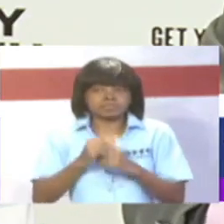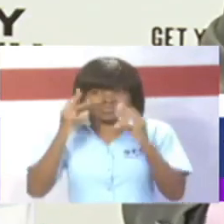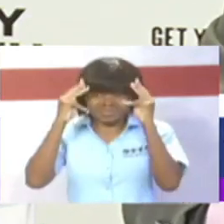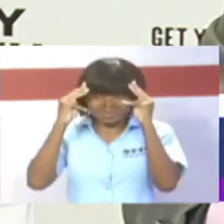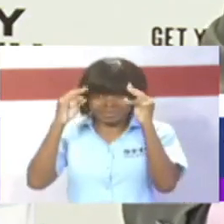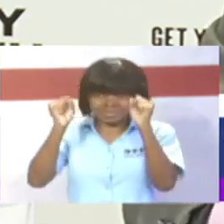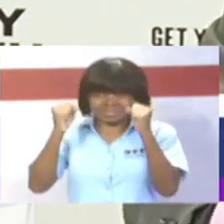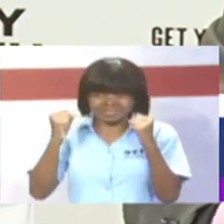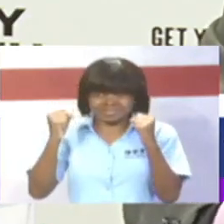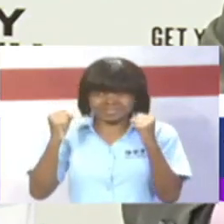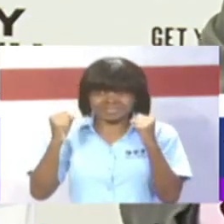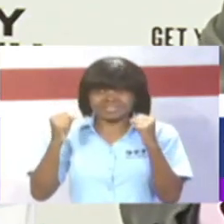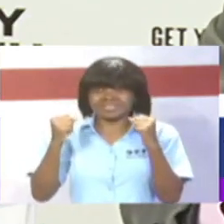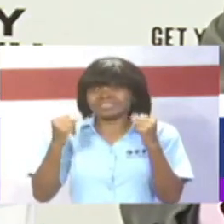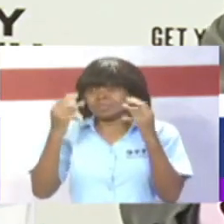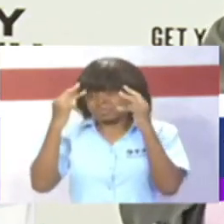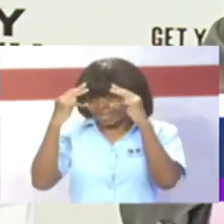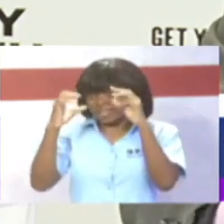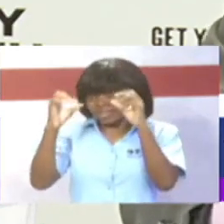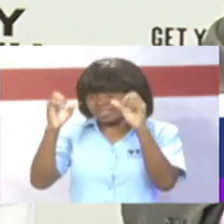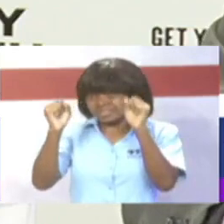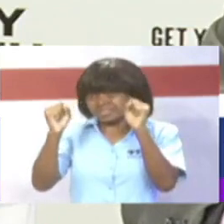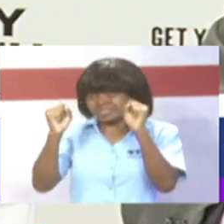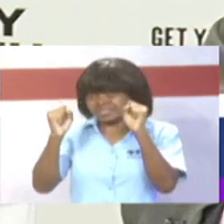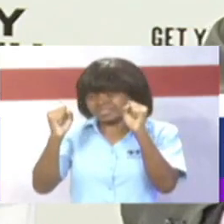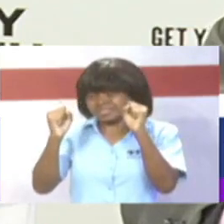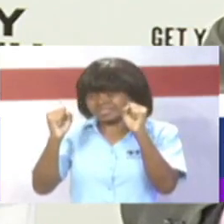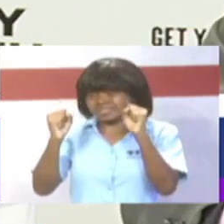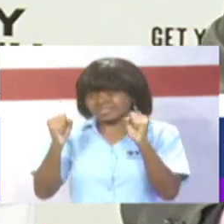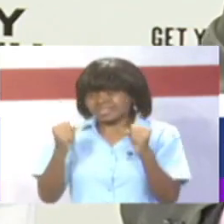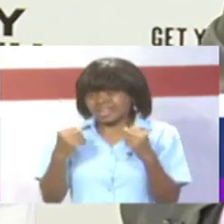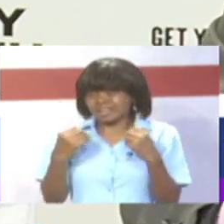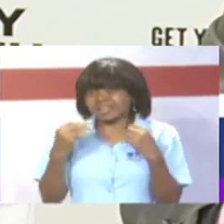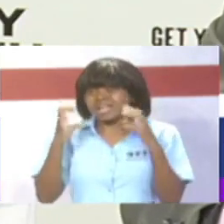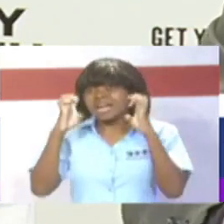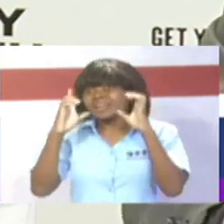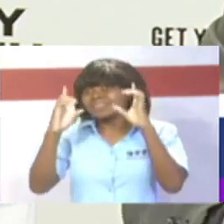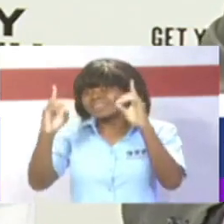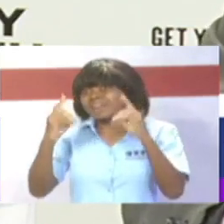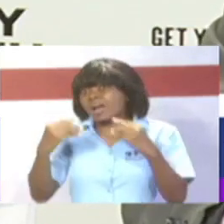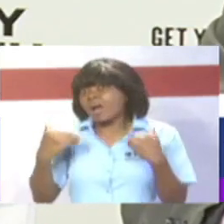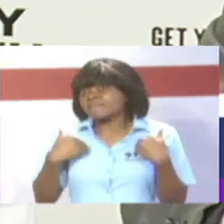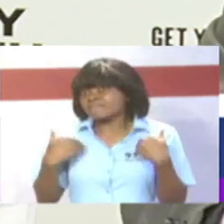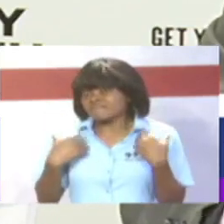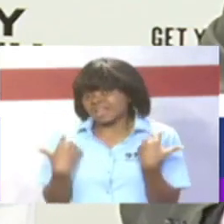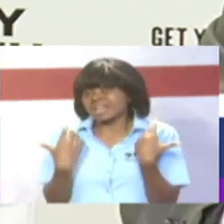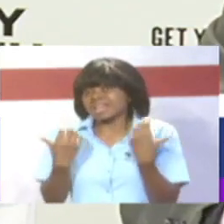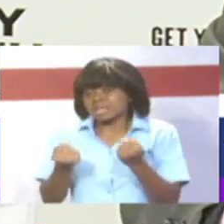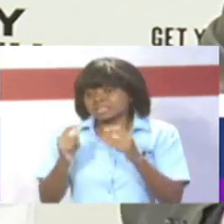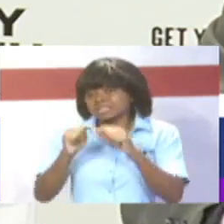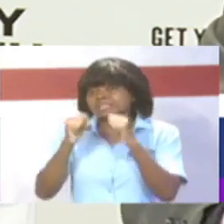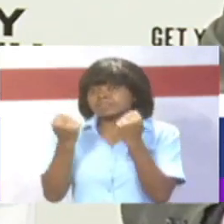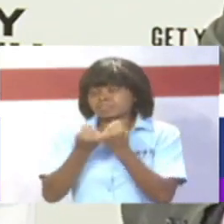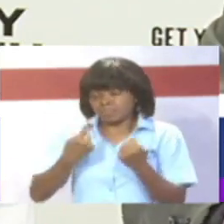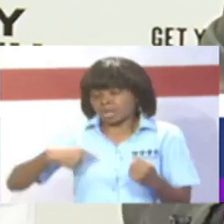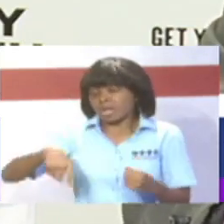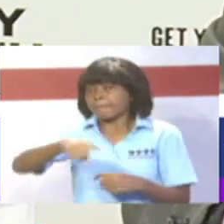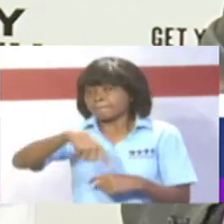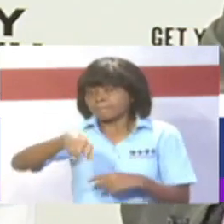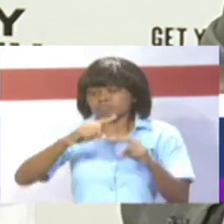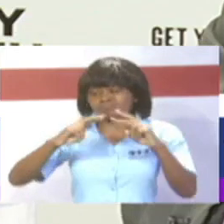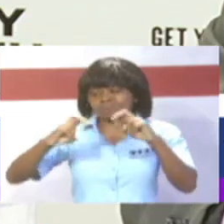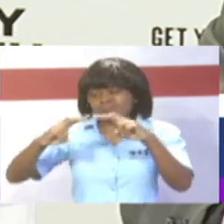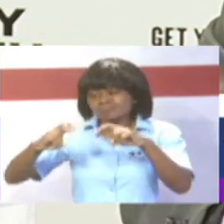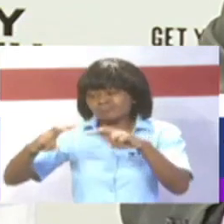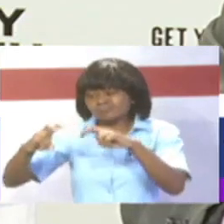purview of the Ministry of Education. That information has to be compiled and sent upwards, but it is under constant monitoring by that unit, and